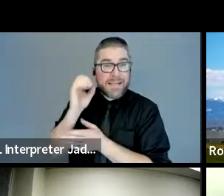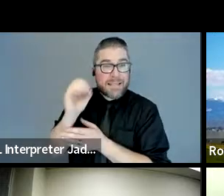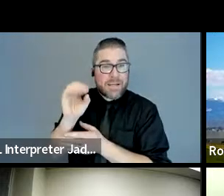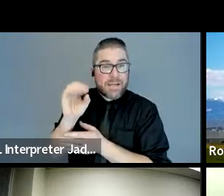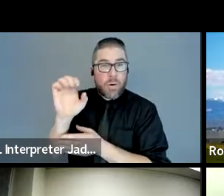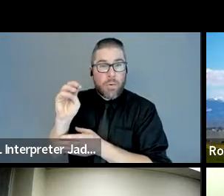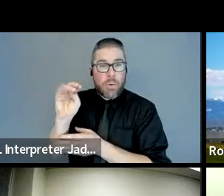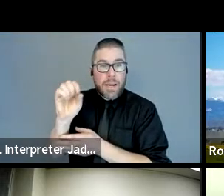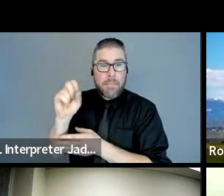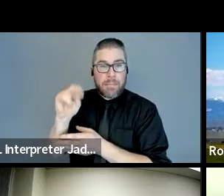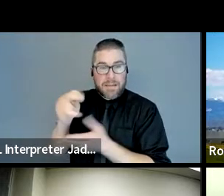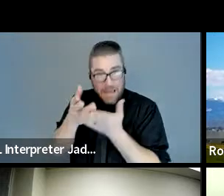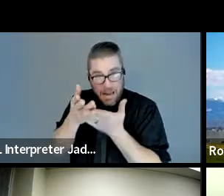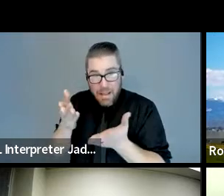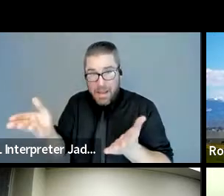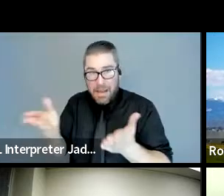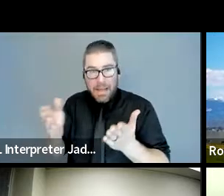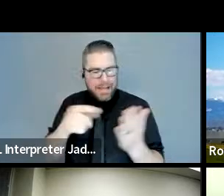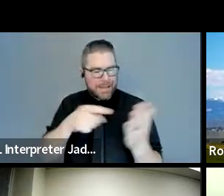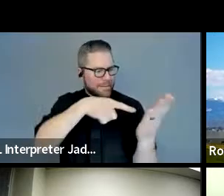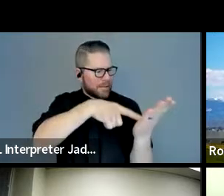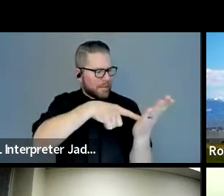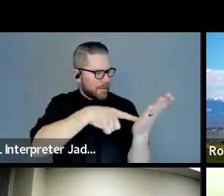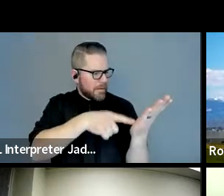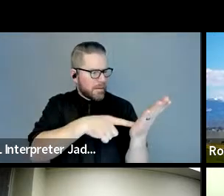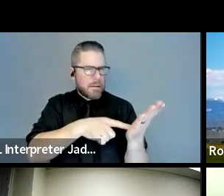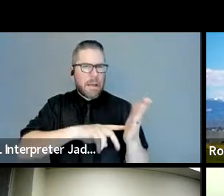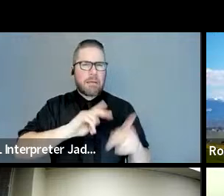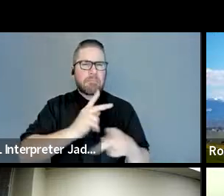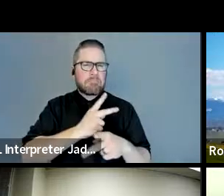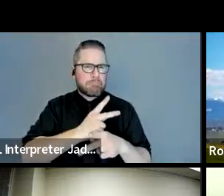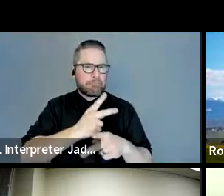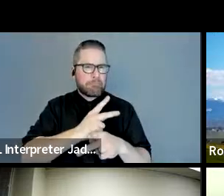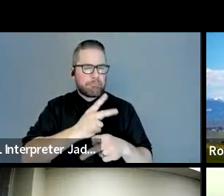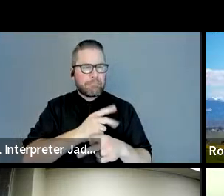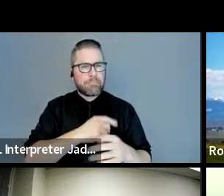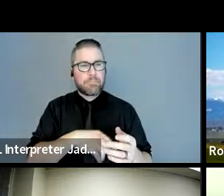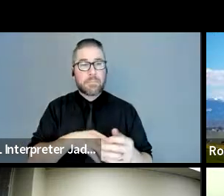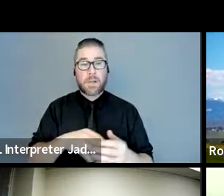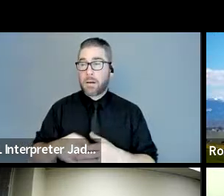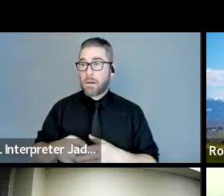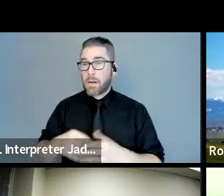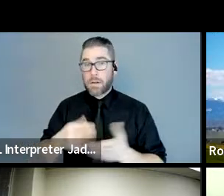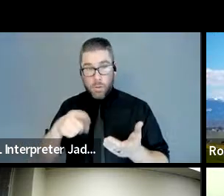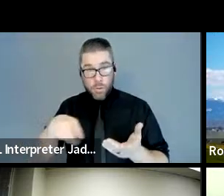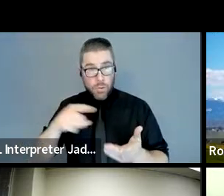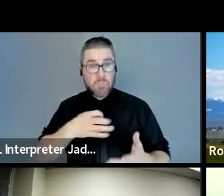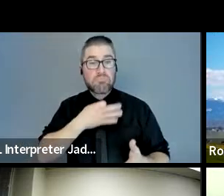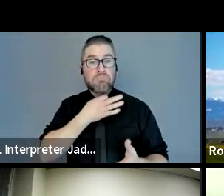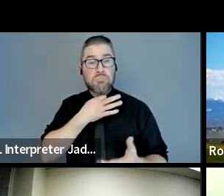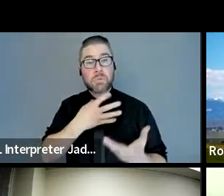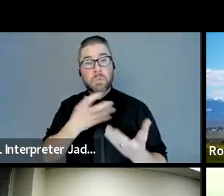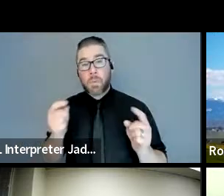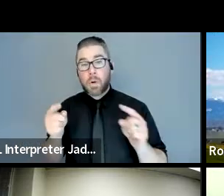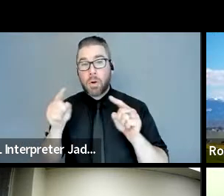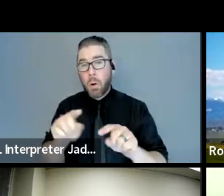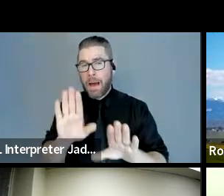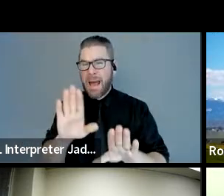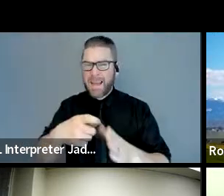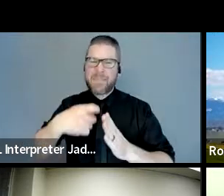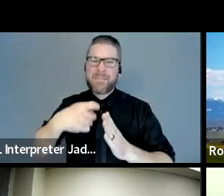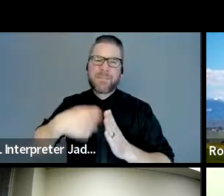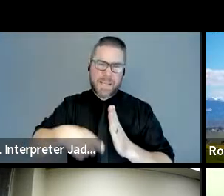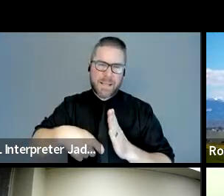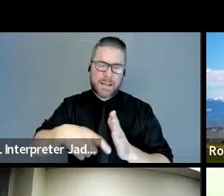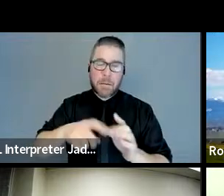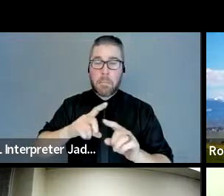attend, there is a fee for folks to attend, but if you're interested from this group, I'm sure I can work